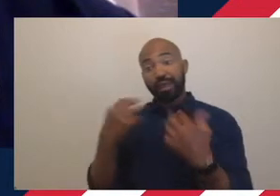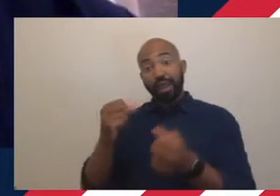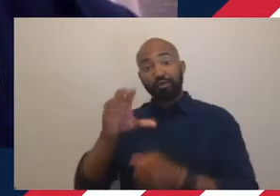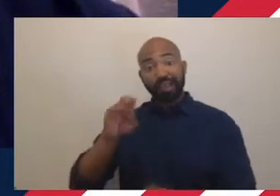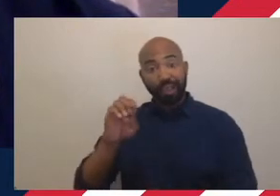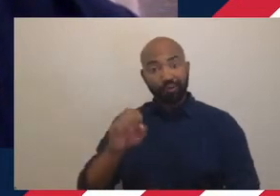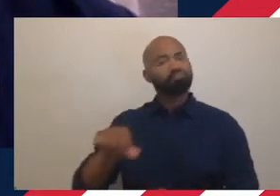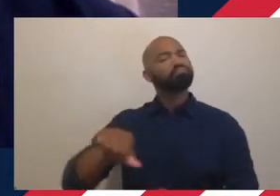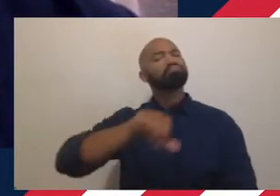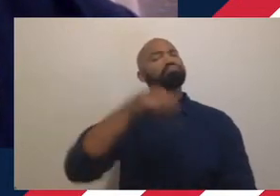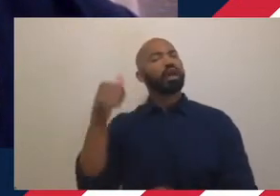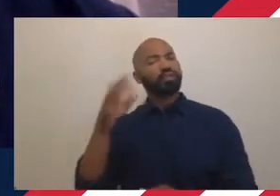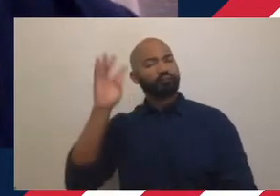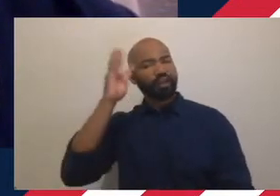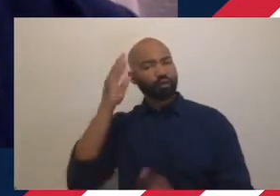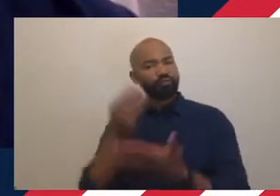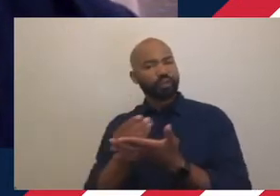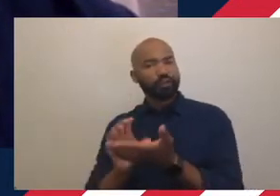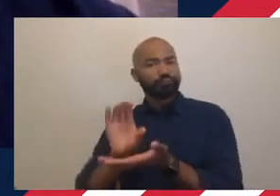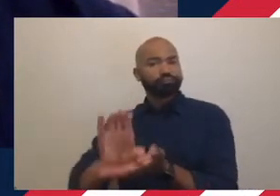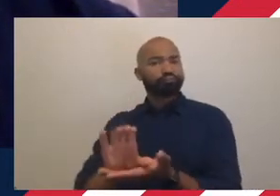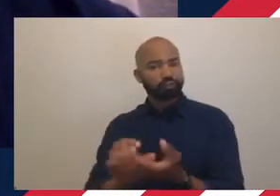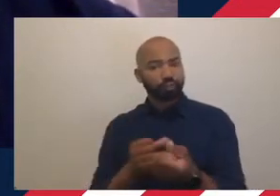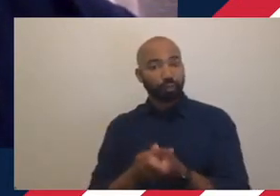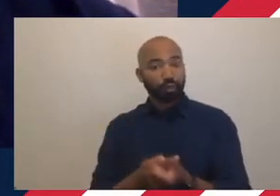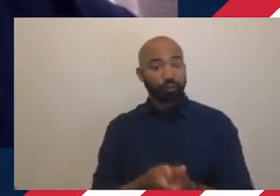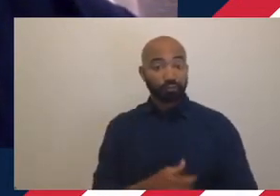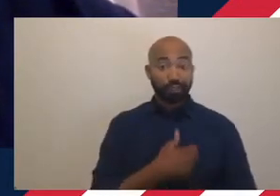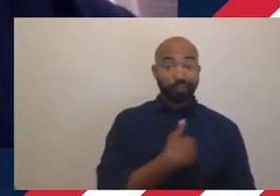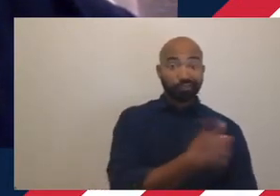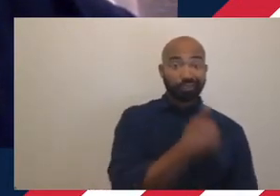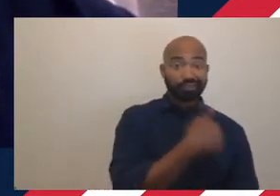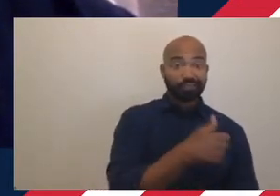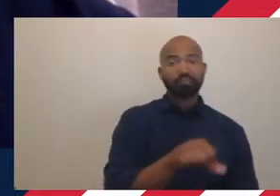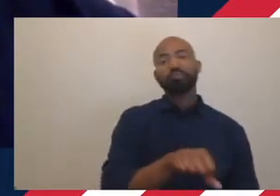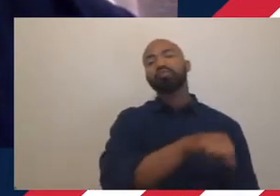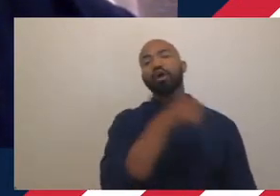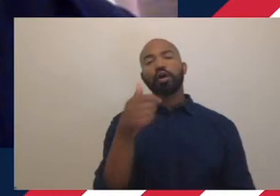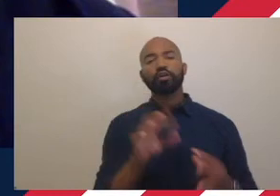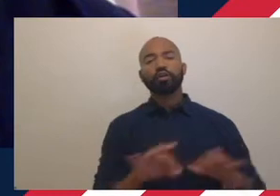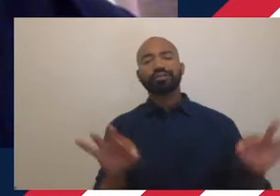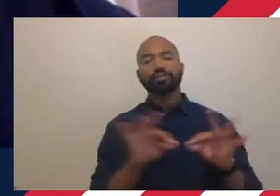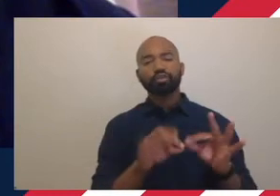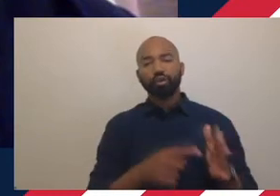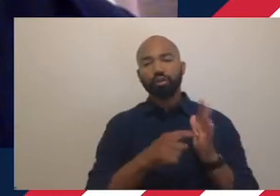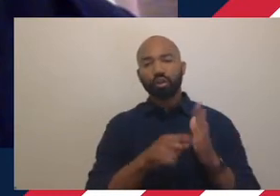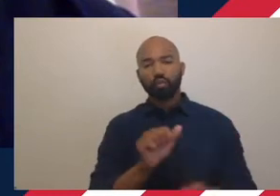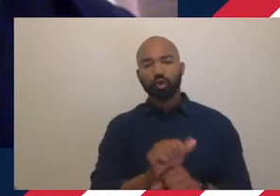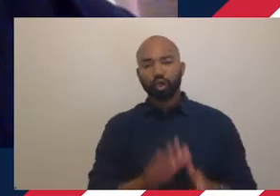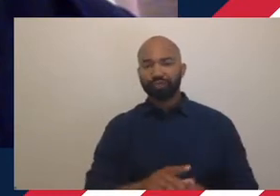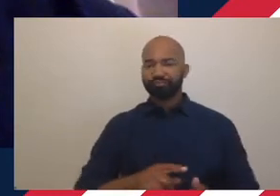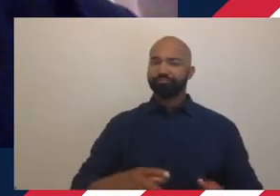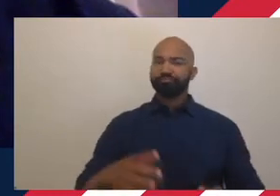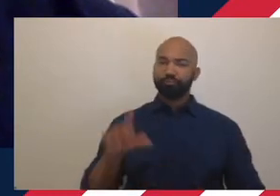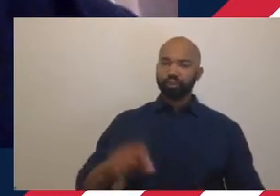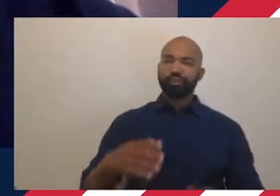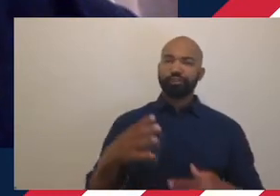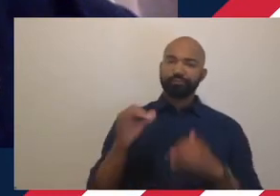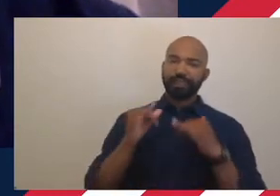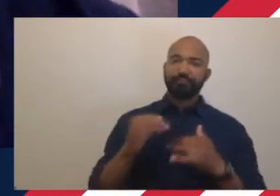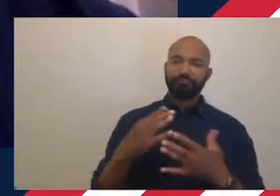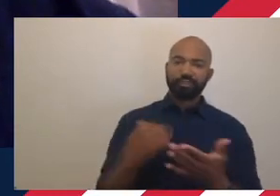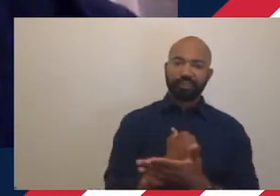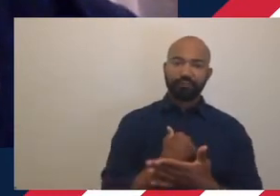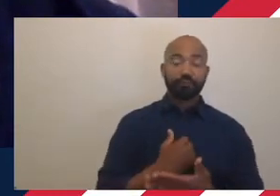programs. There is no question that the transit and other essential workers deserve these protections. I urge the committee to include strong